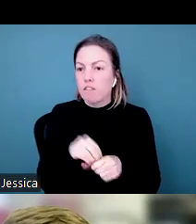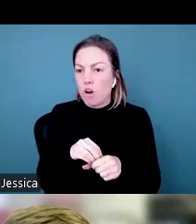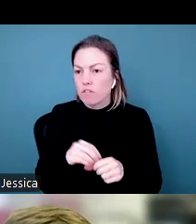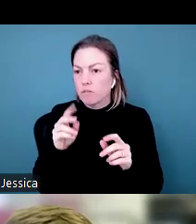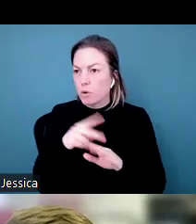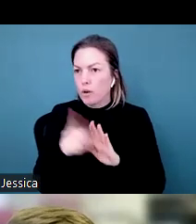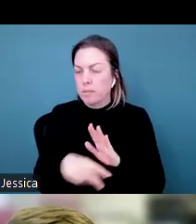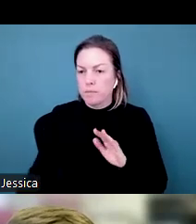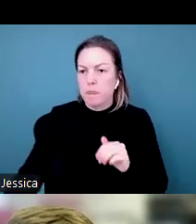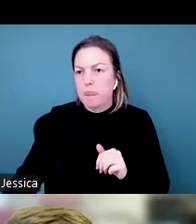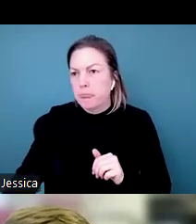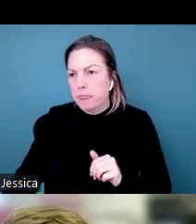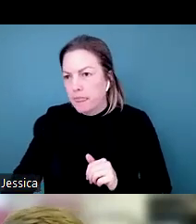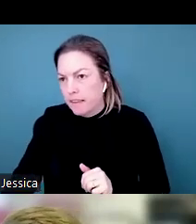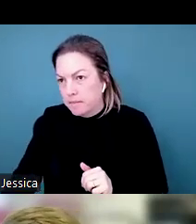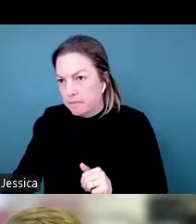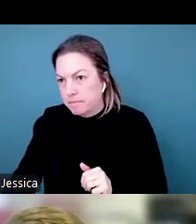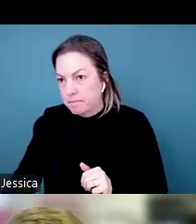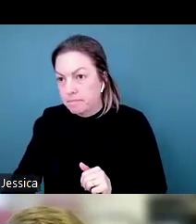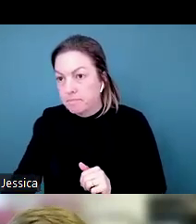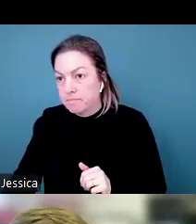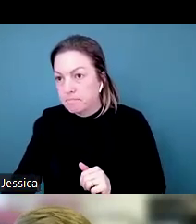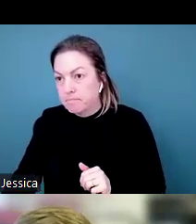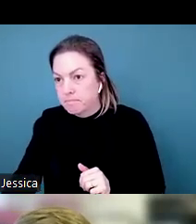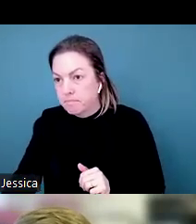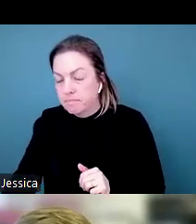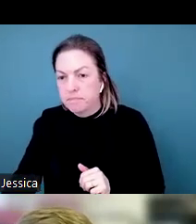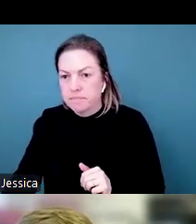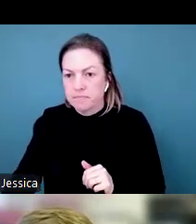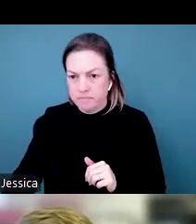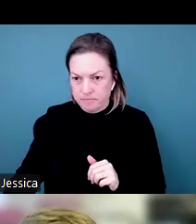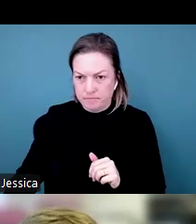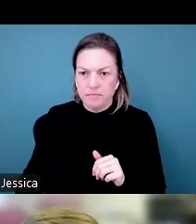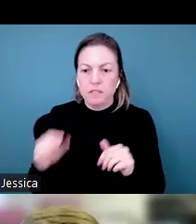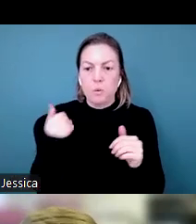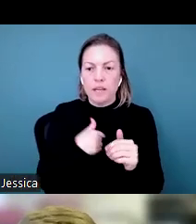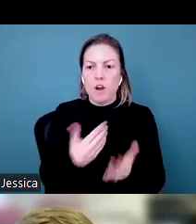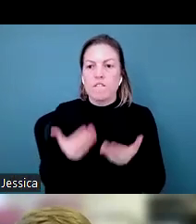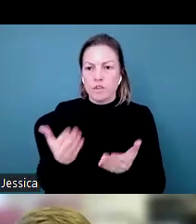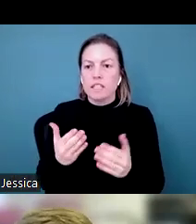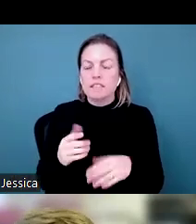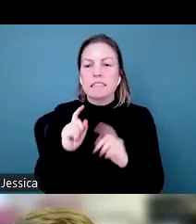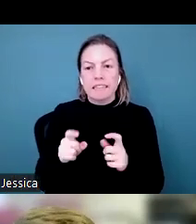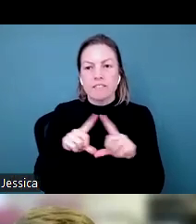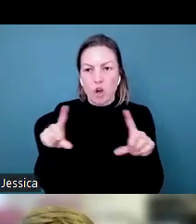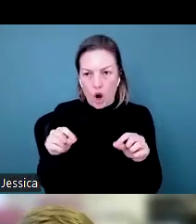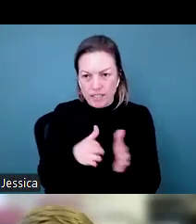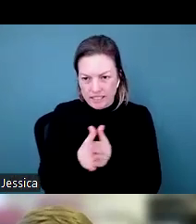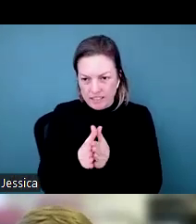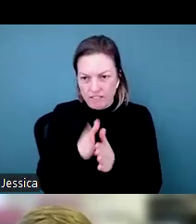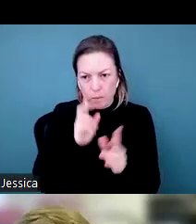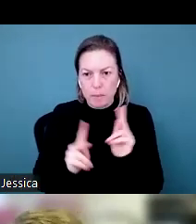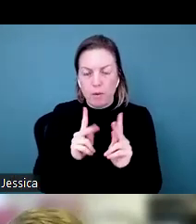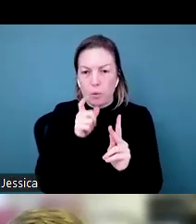the Alzheimer centers, as well as the caregiver centers, we're offering some gift card incentives for people that are willing to give us